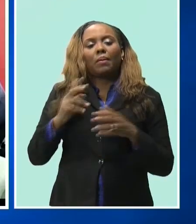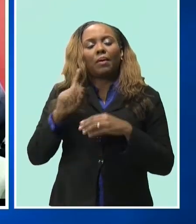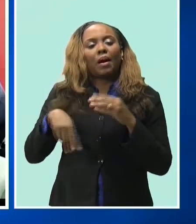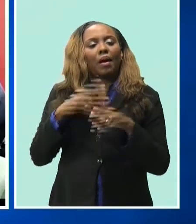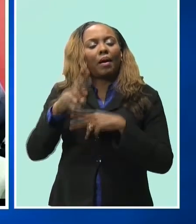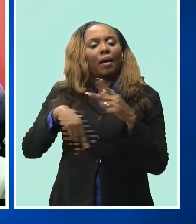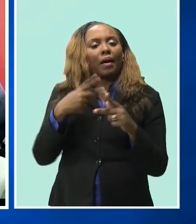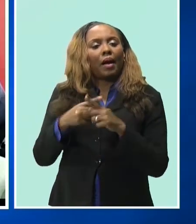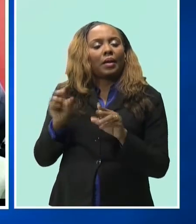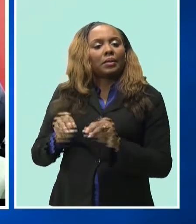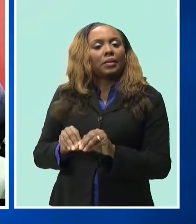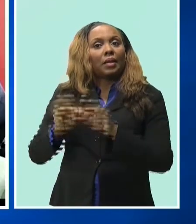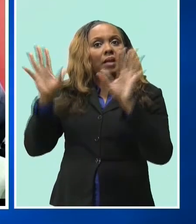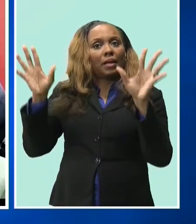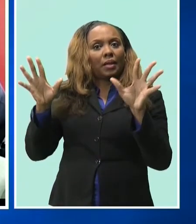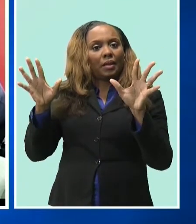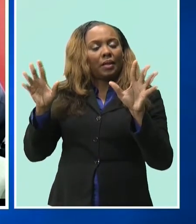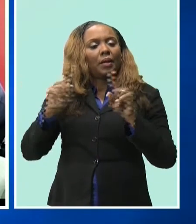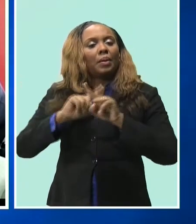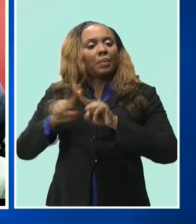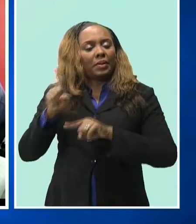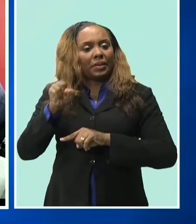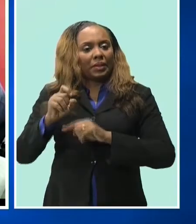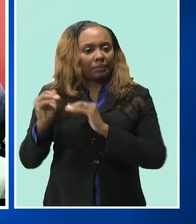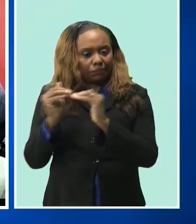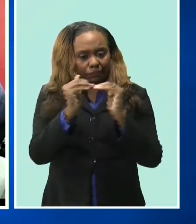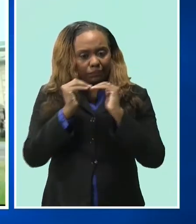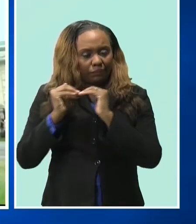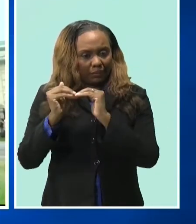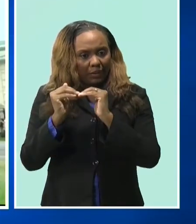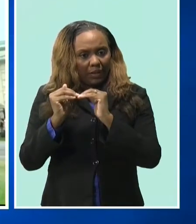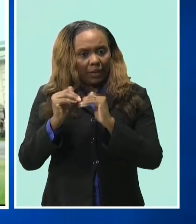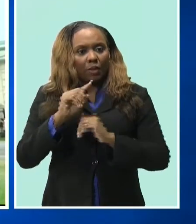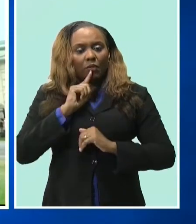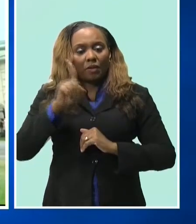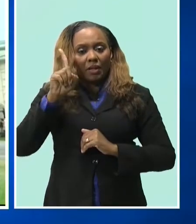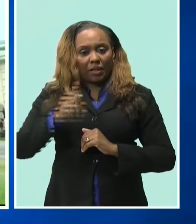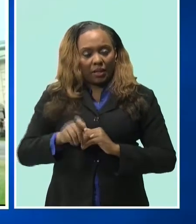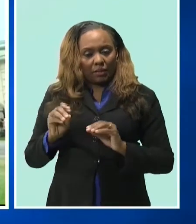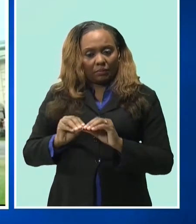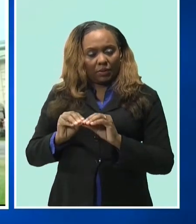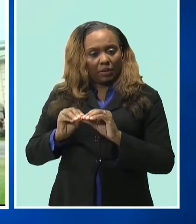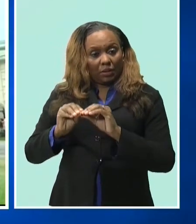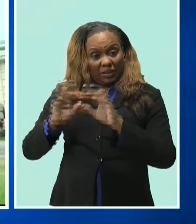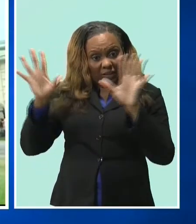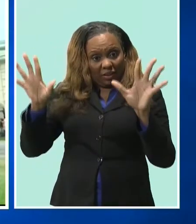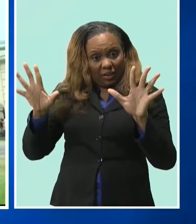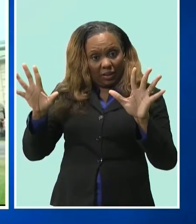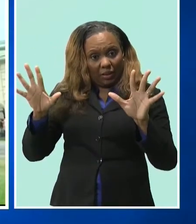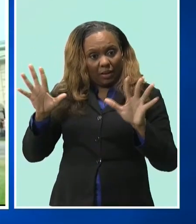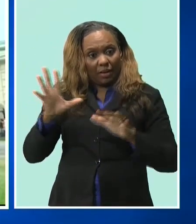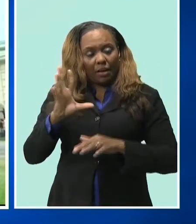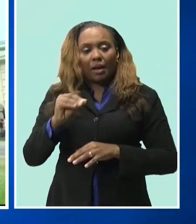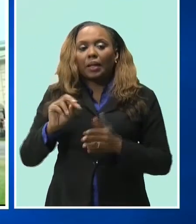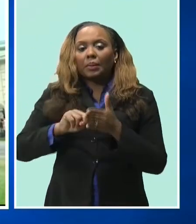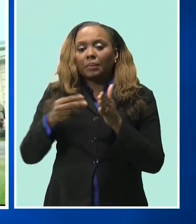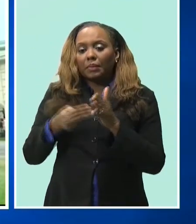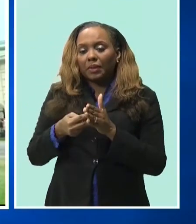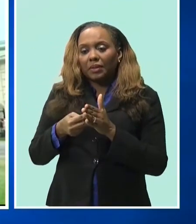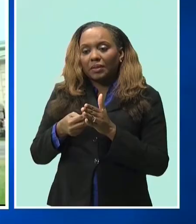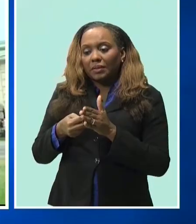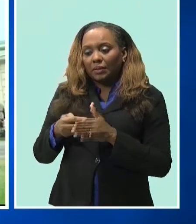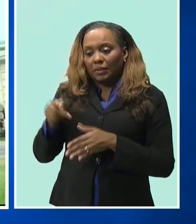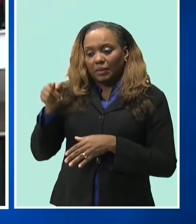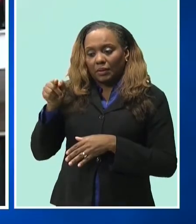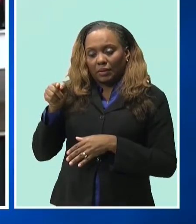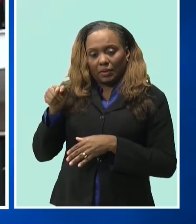has removed the veil of neutrality in which it ought to be cloaked, and incontrovertibly identifies that entity as a